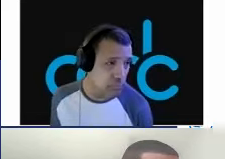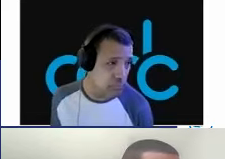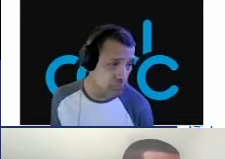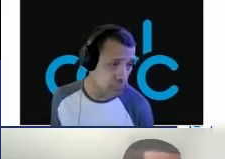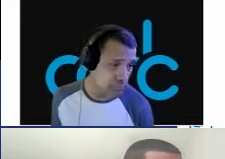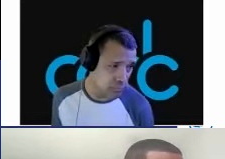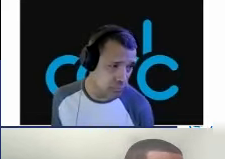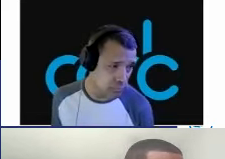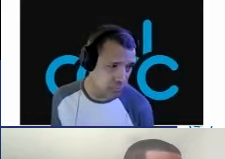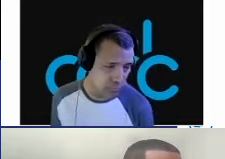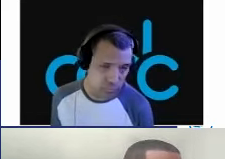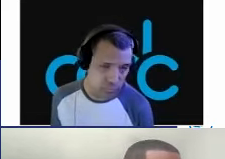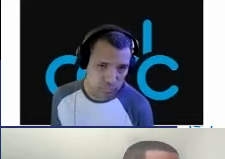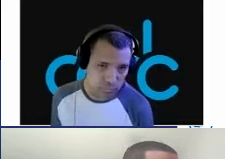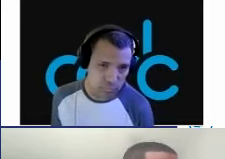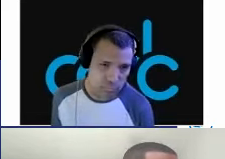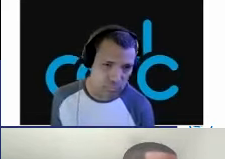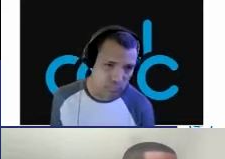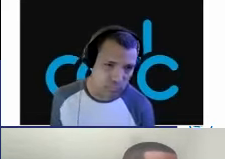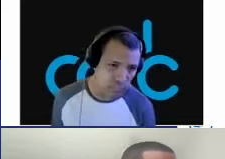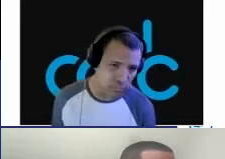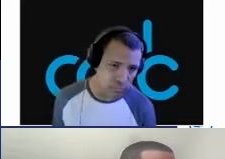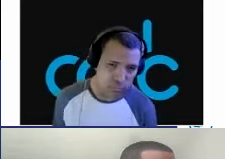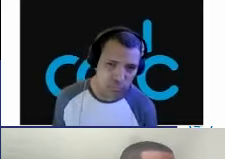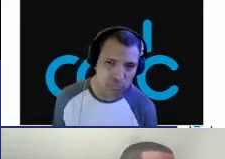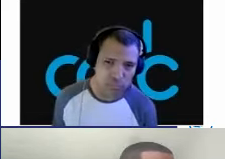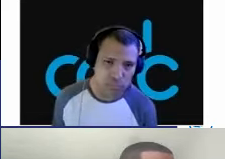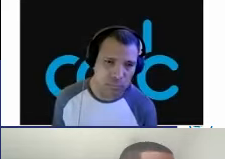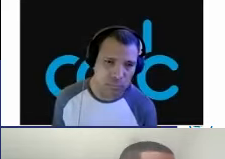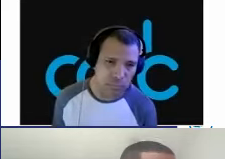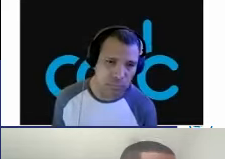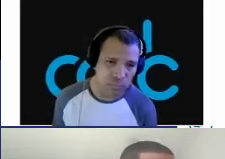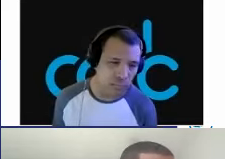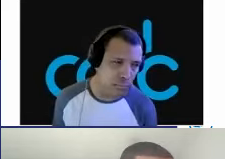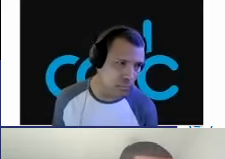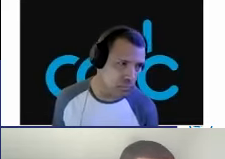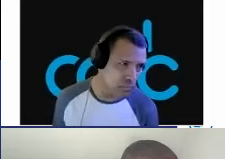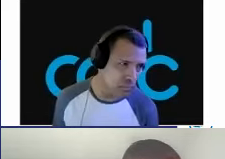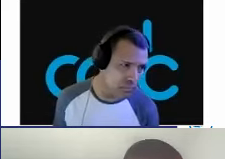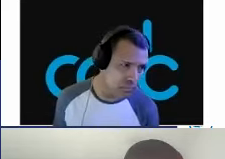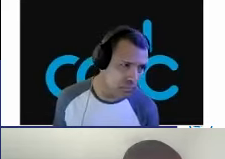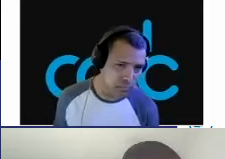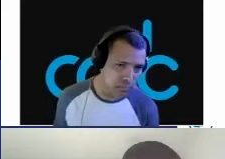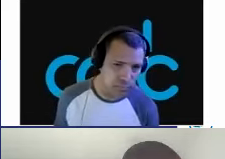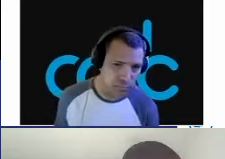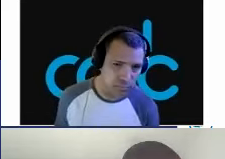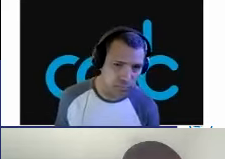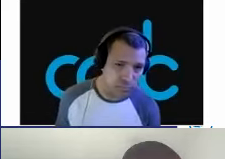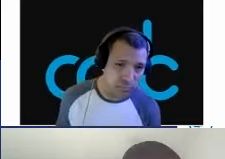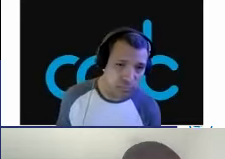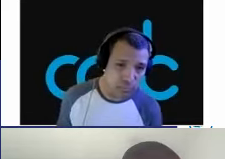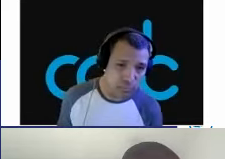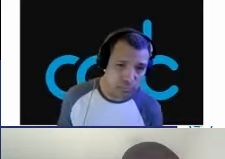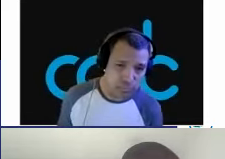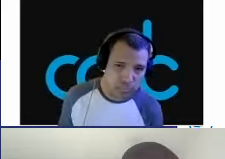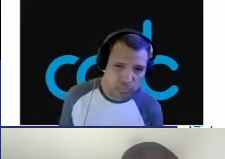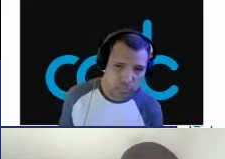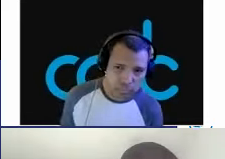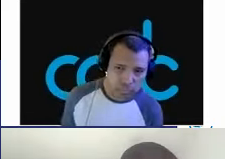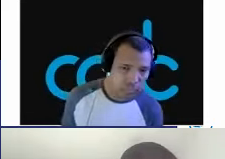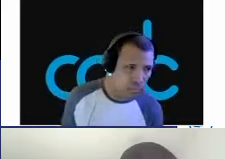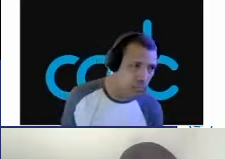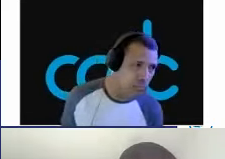that. There are gaps. Are we able to identify supportive supports of members in the data collection? This